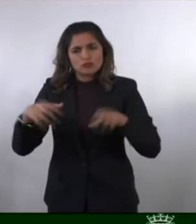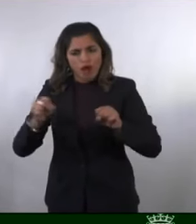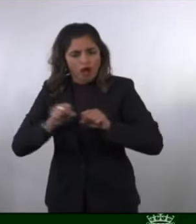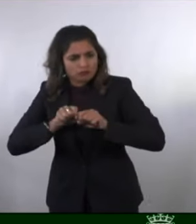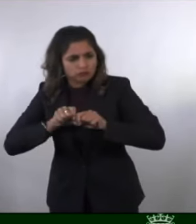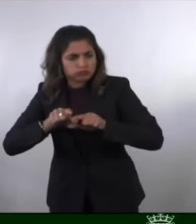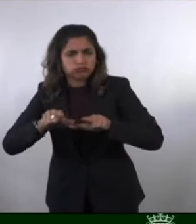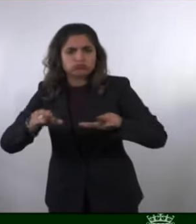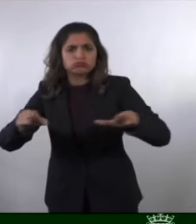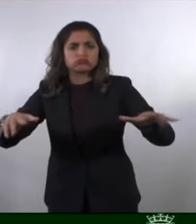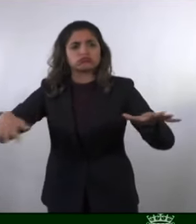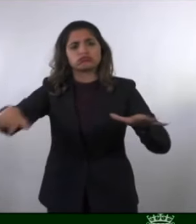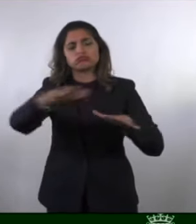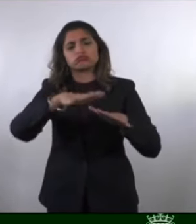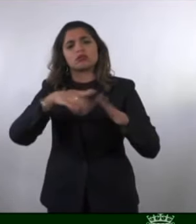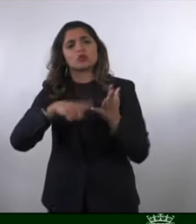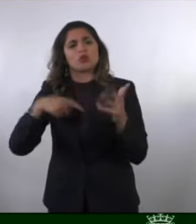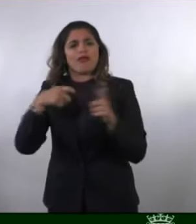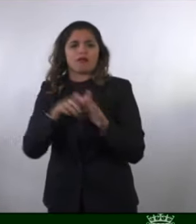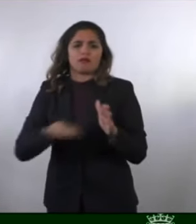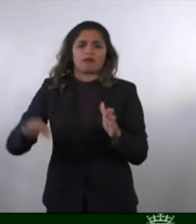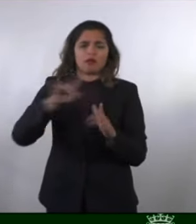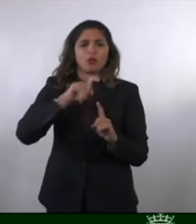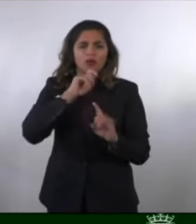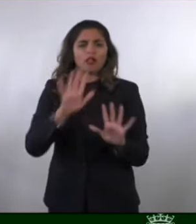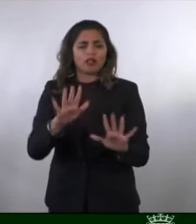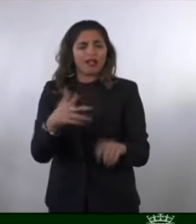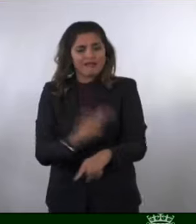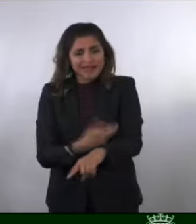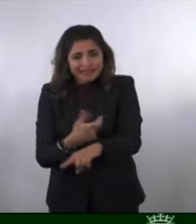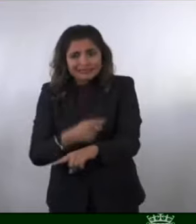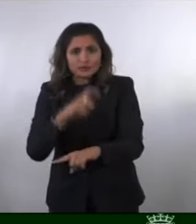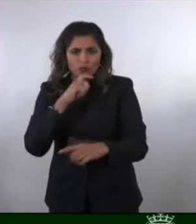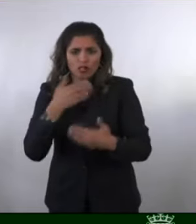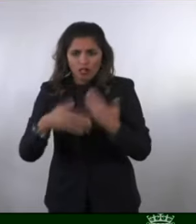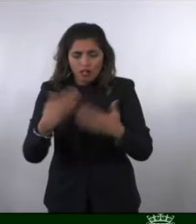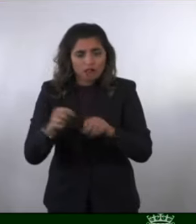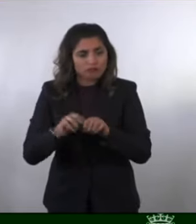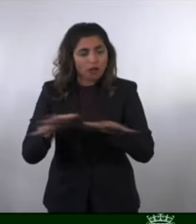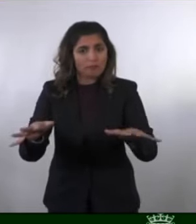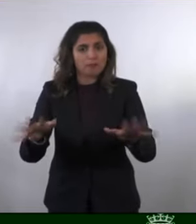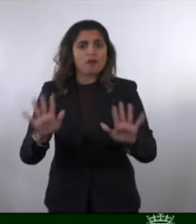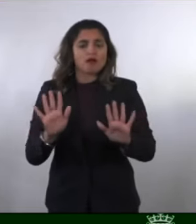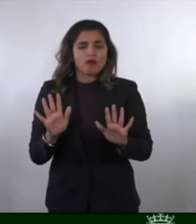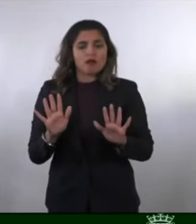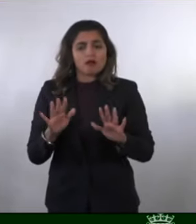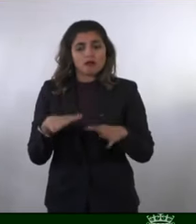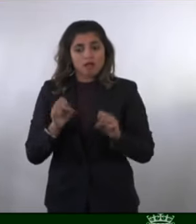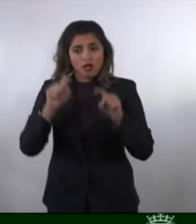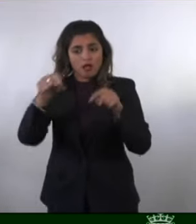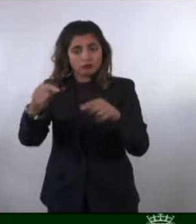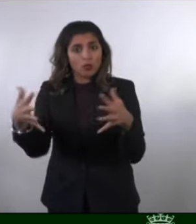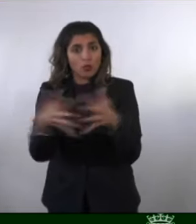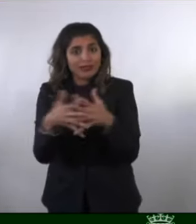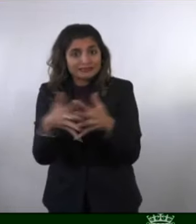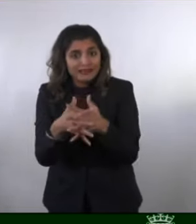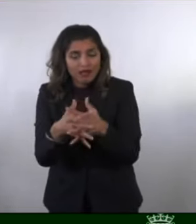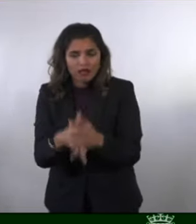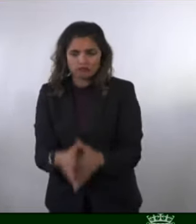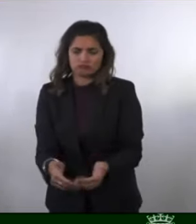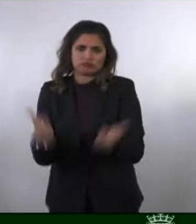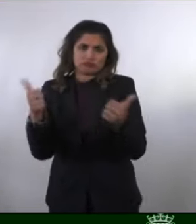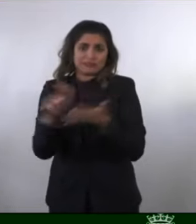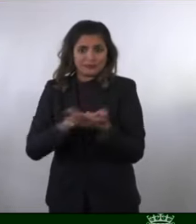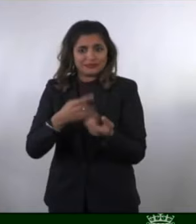that we're able to come out of the lockdown next Wednesday and make the progress that